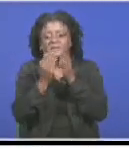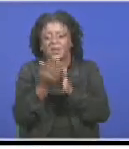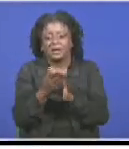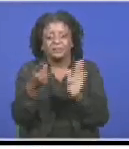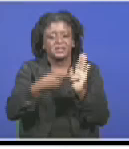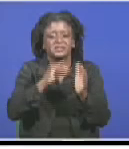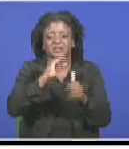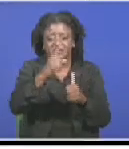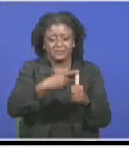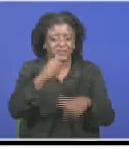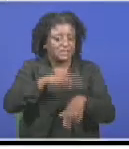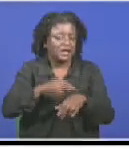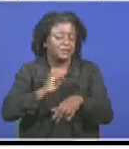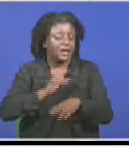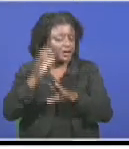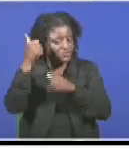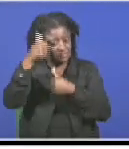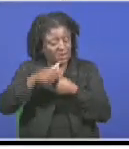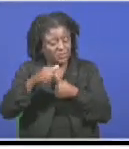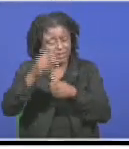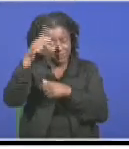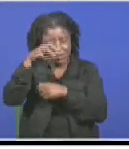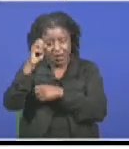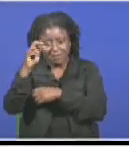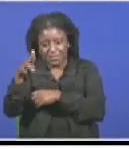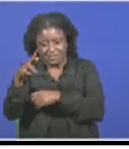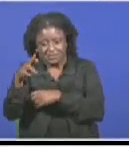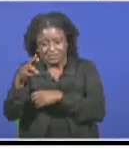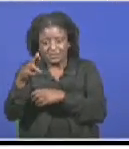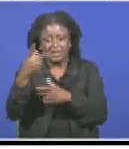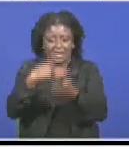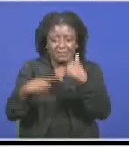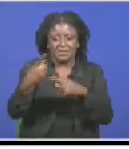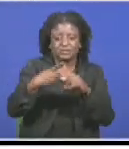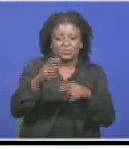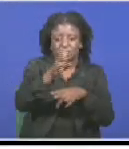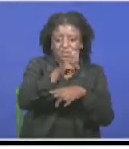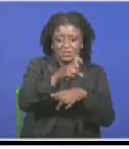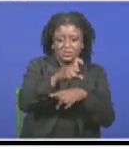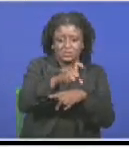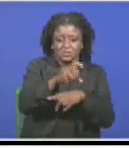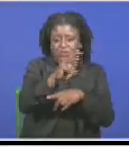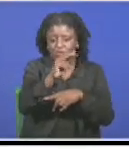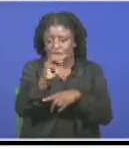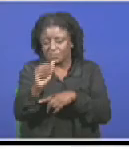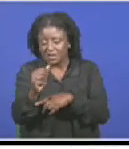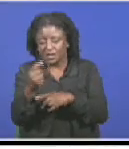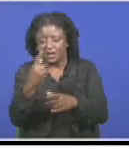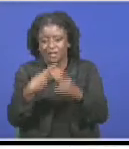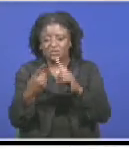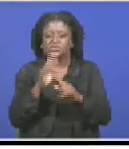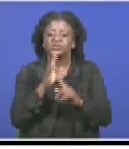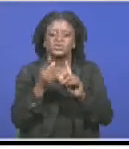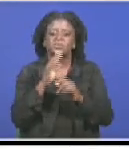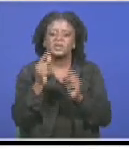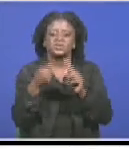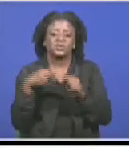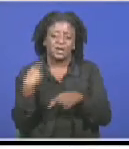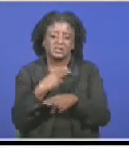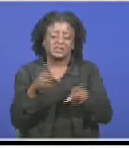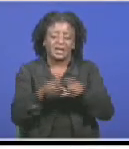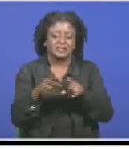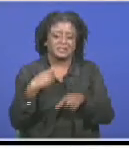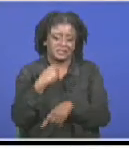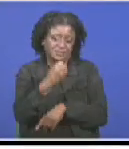is the first time that I can remember the Prime Minister coming to Exuma to address us as a staff and a